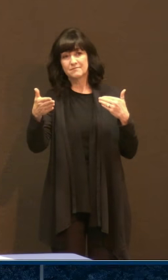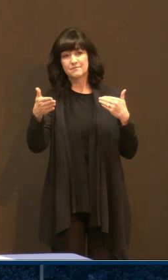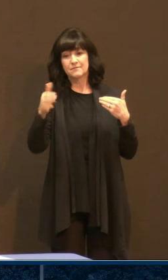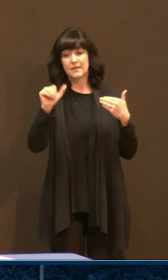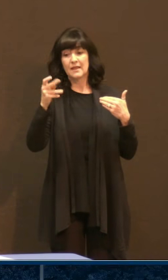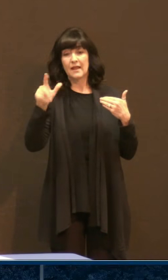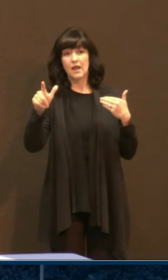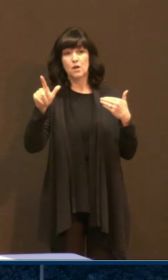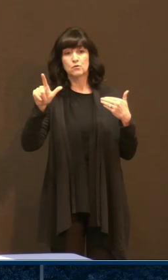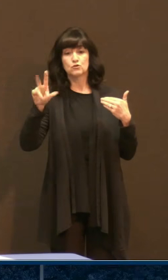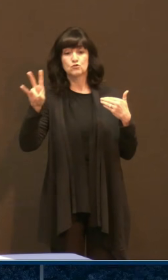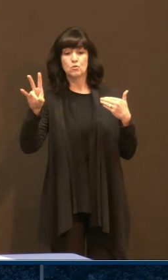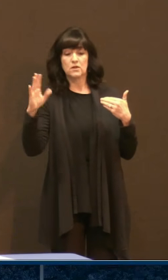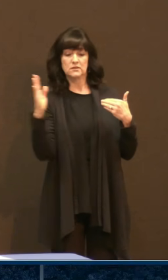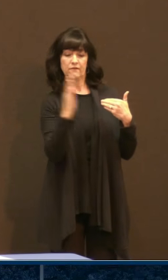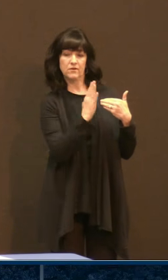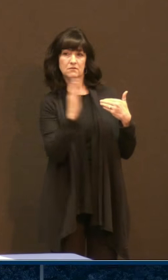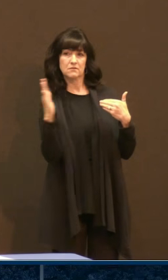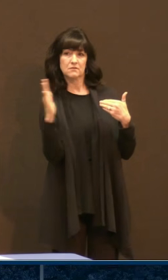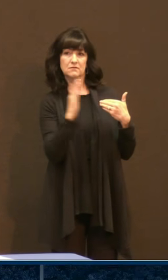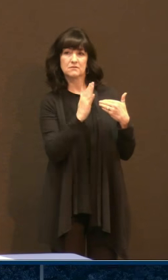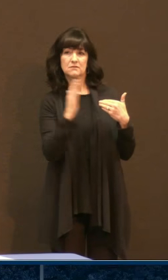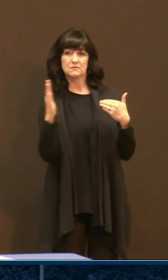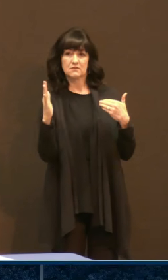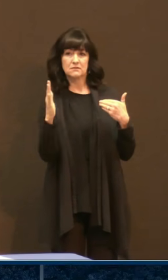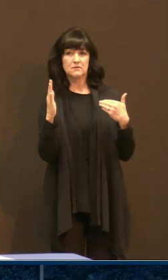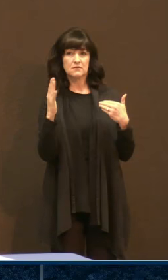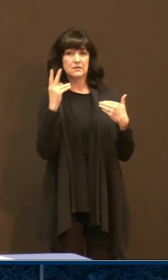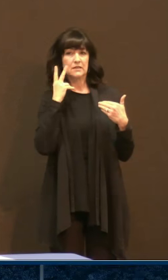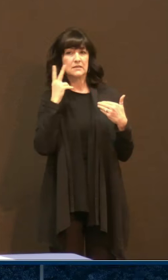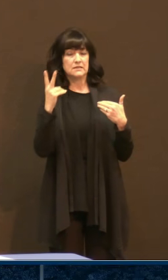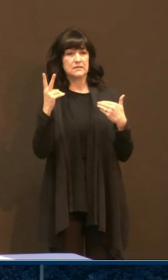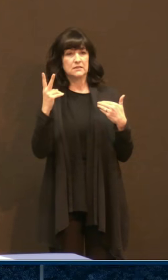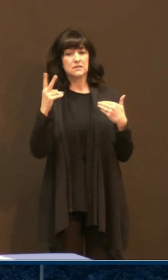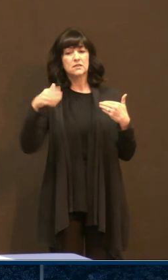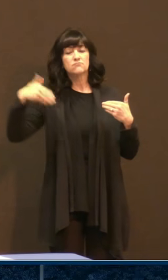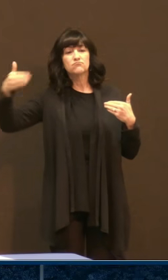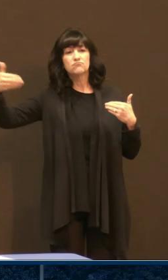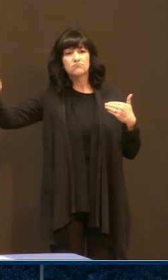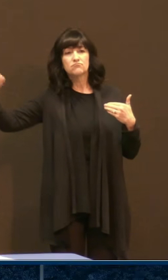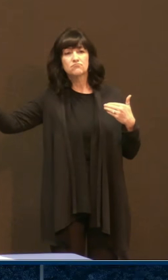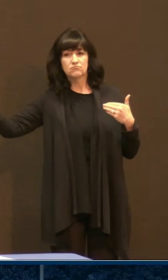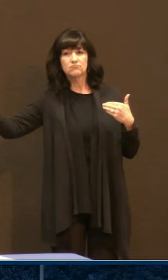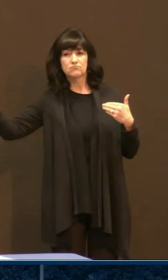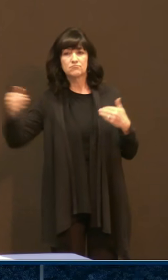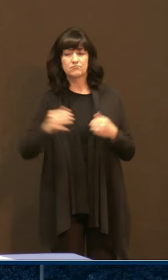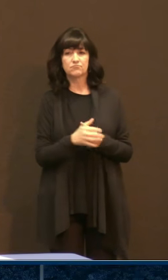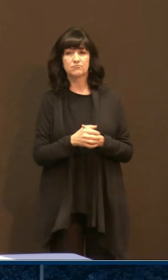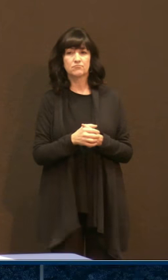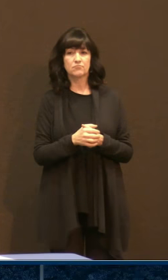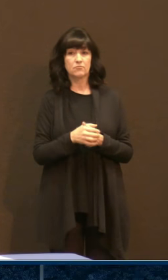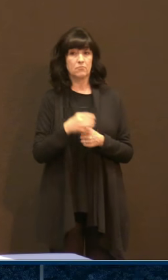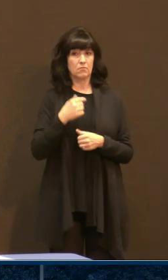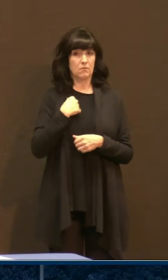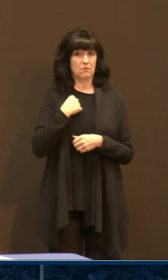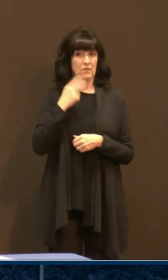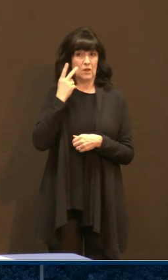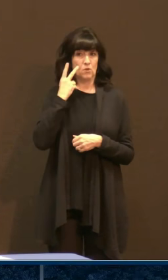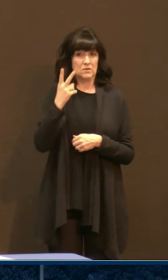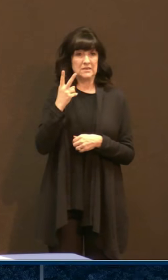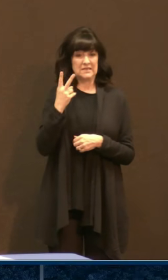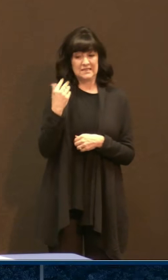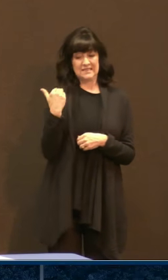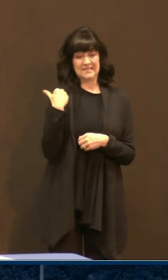the 27th trend, and what it looks like ahead of us. And again, other than this little uptick over the